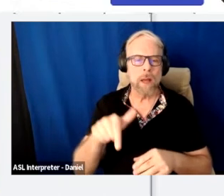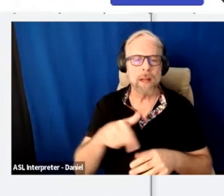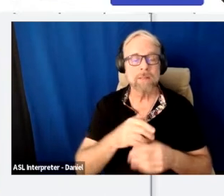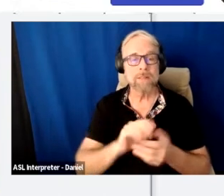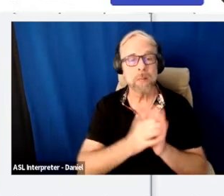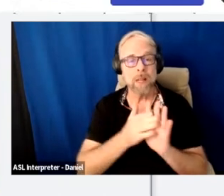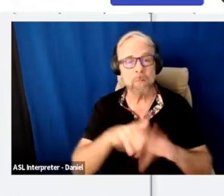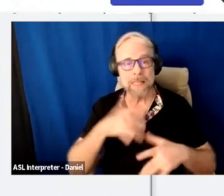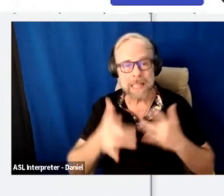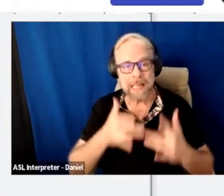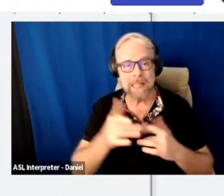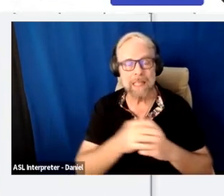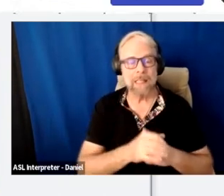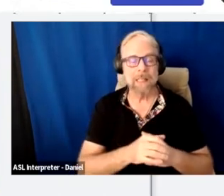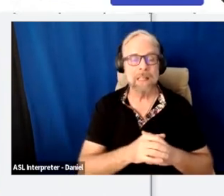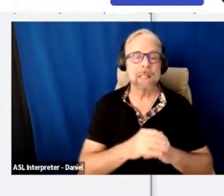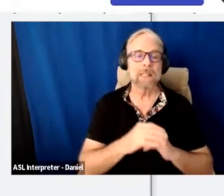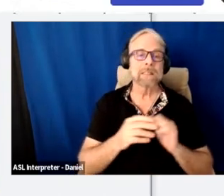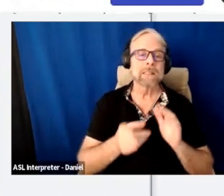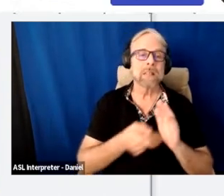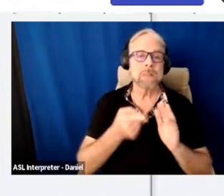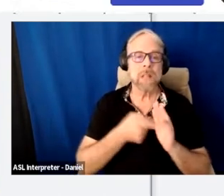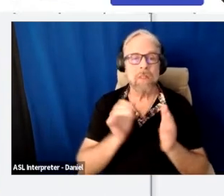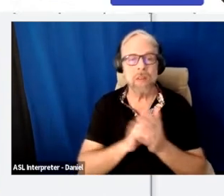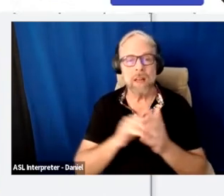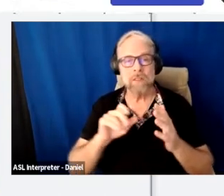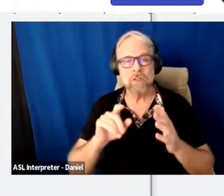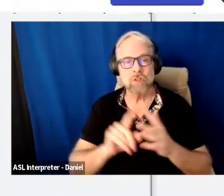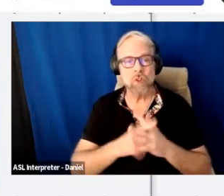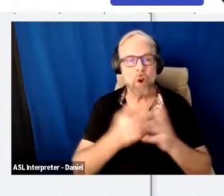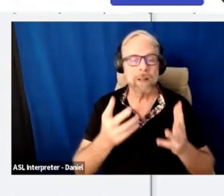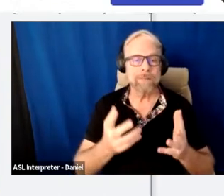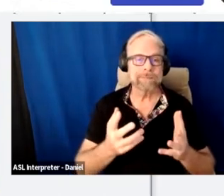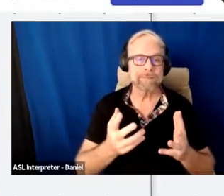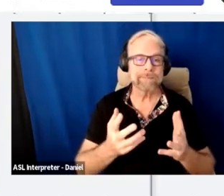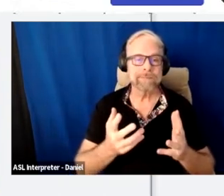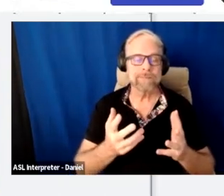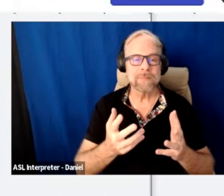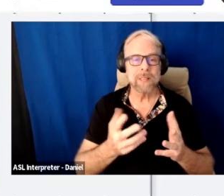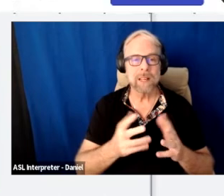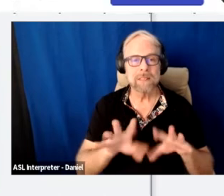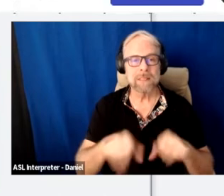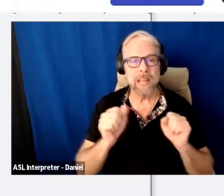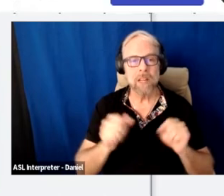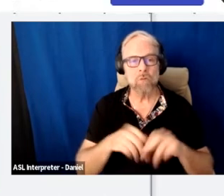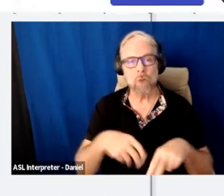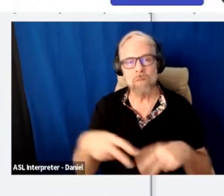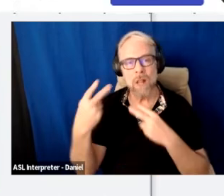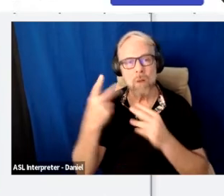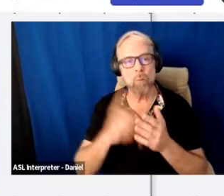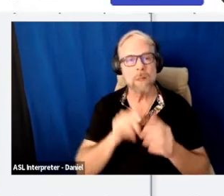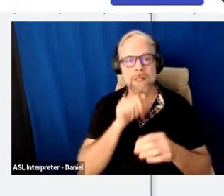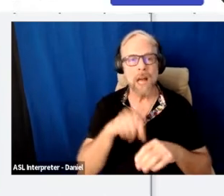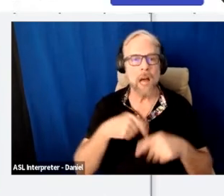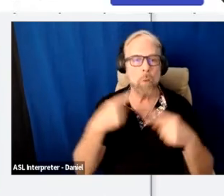excited. And sometimes that start, it was taking the reflection of what's not working well and reframing